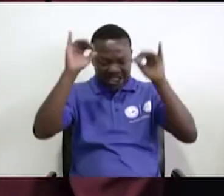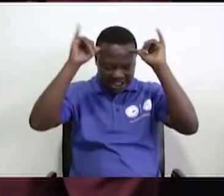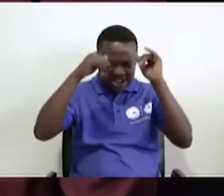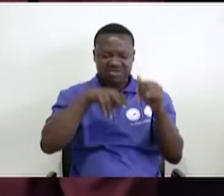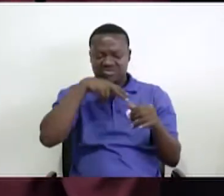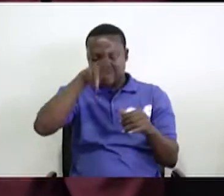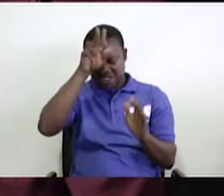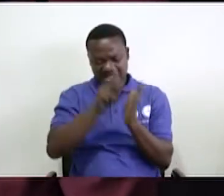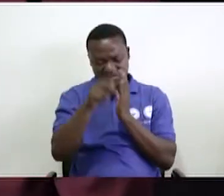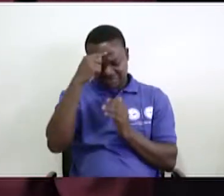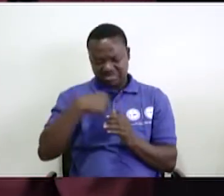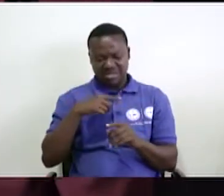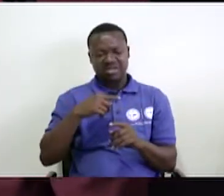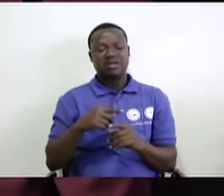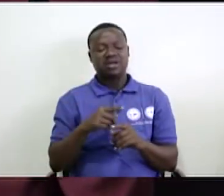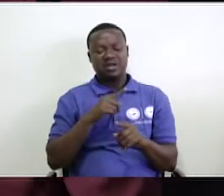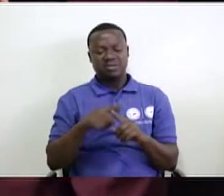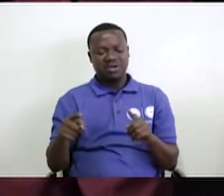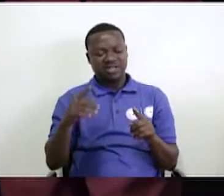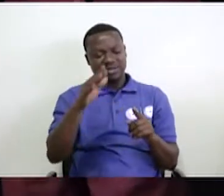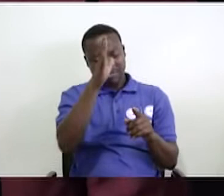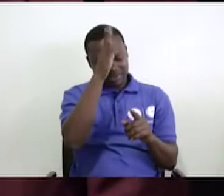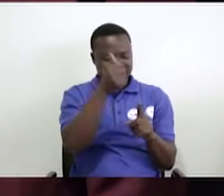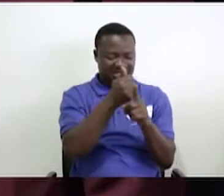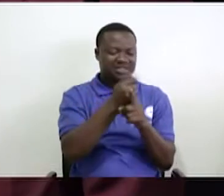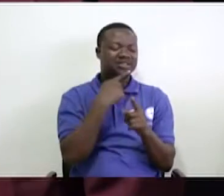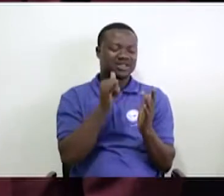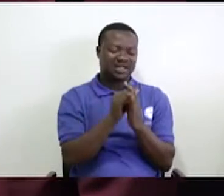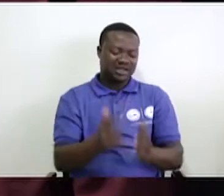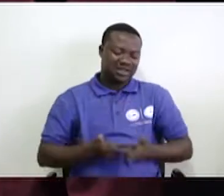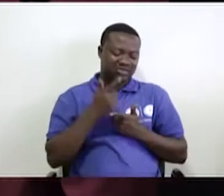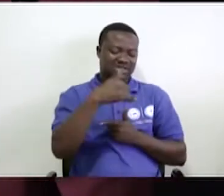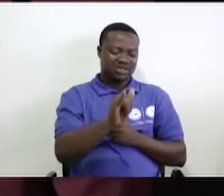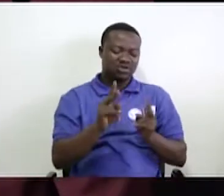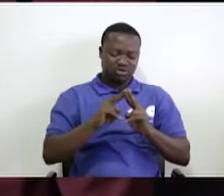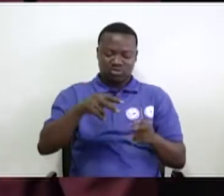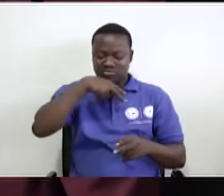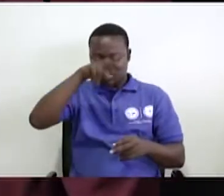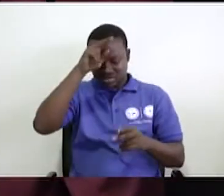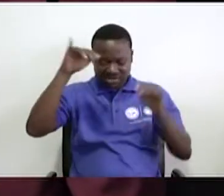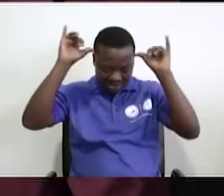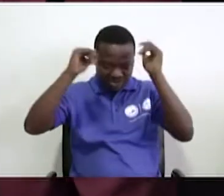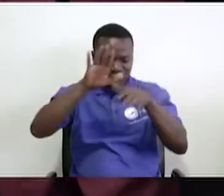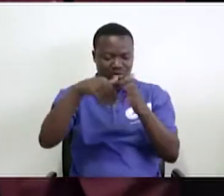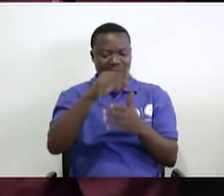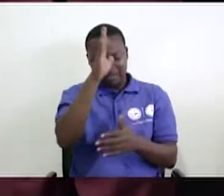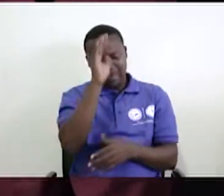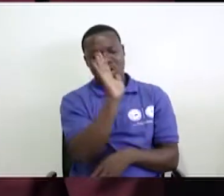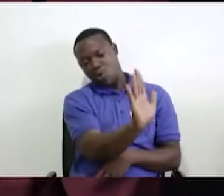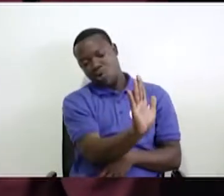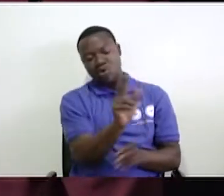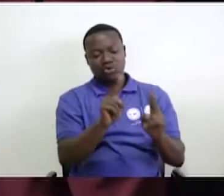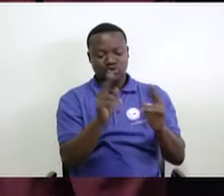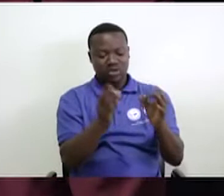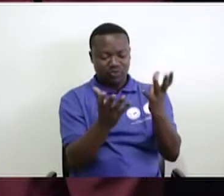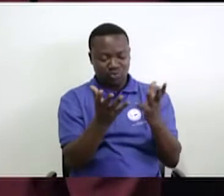bia maami na muntie enam se na papa ne ti ase enti no na emponchi ngwan ni na eye papa ne dea enti se na wo pese o